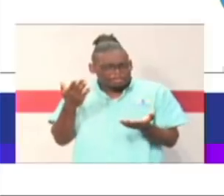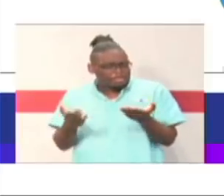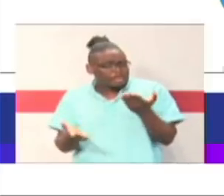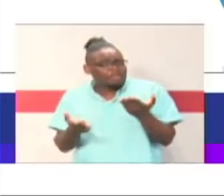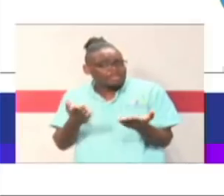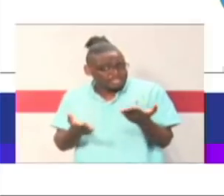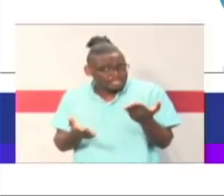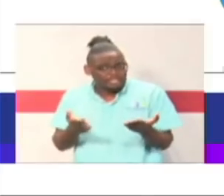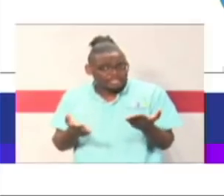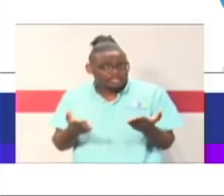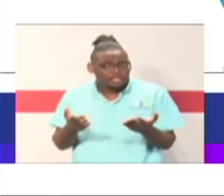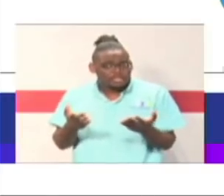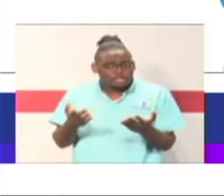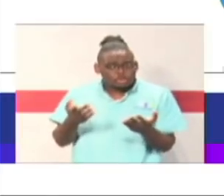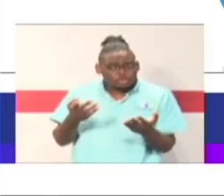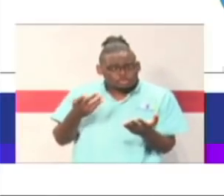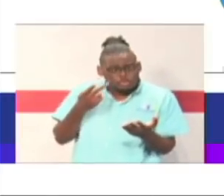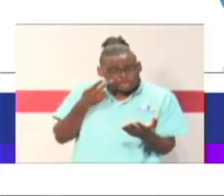authorities? Thank you.